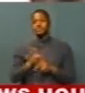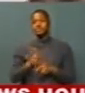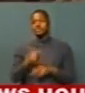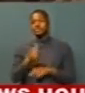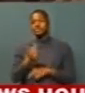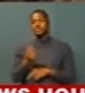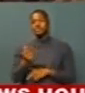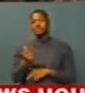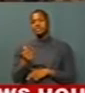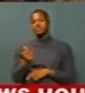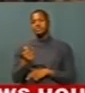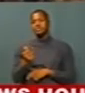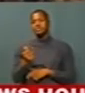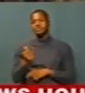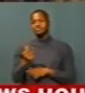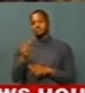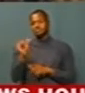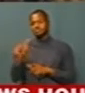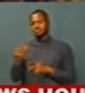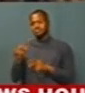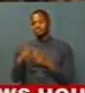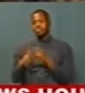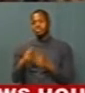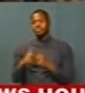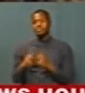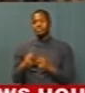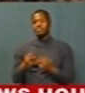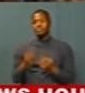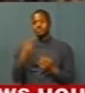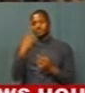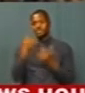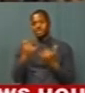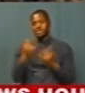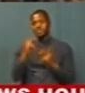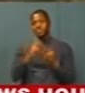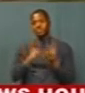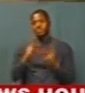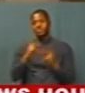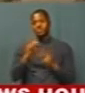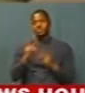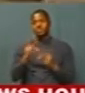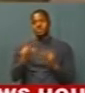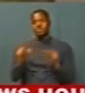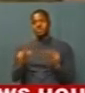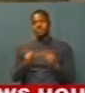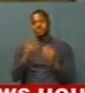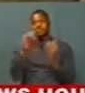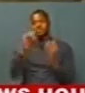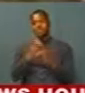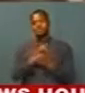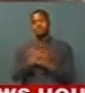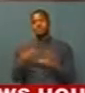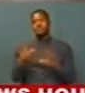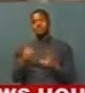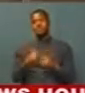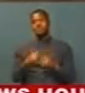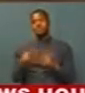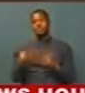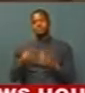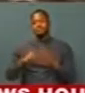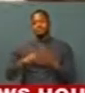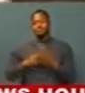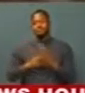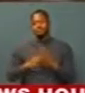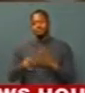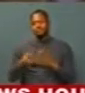any such problems. For now, the people of the area expect nothing but the fixing